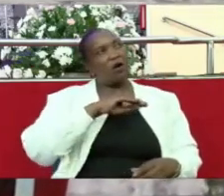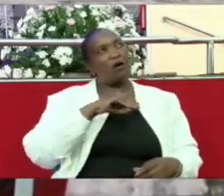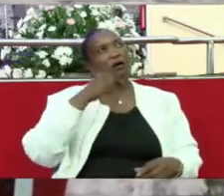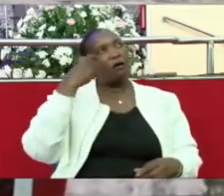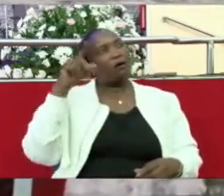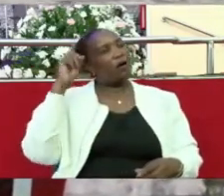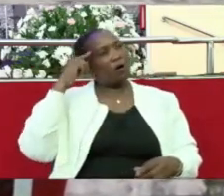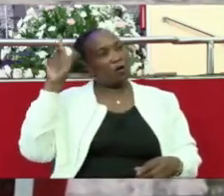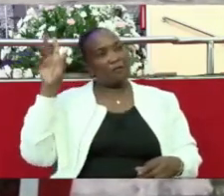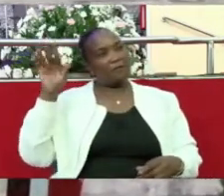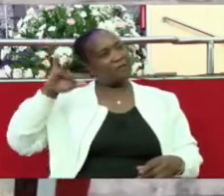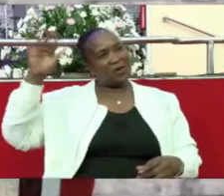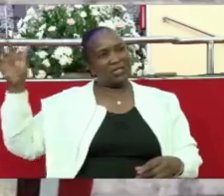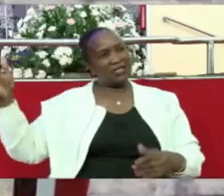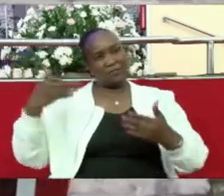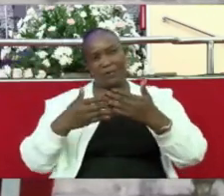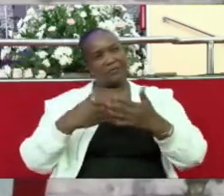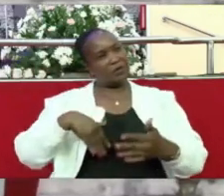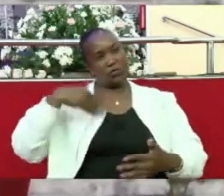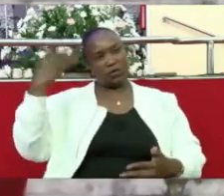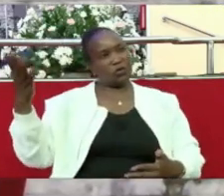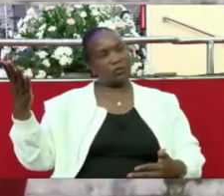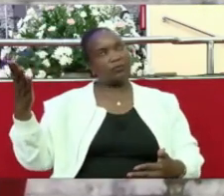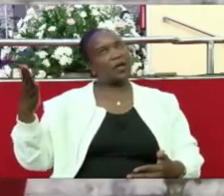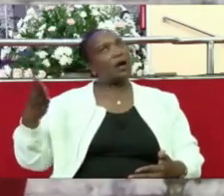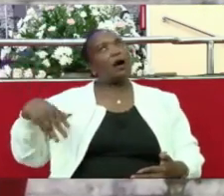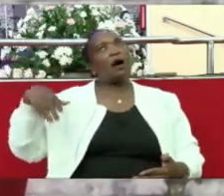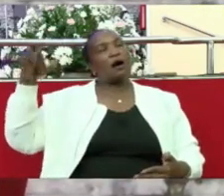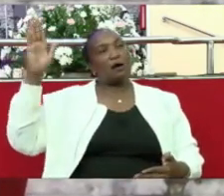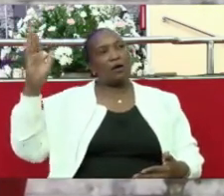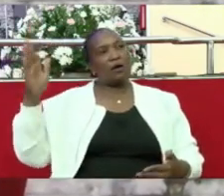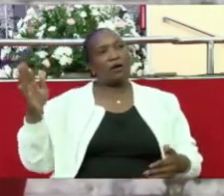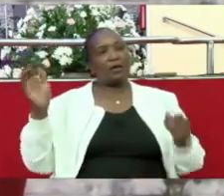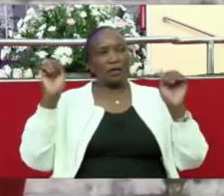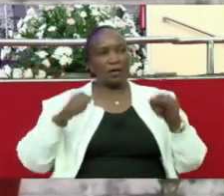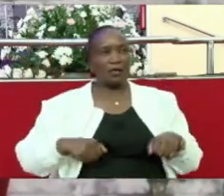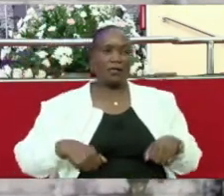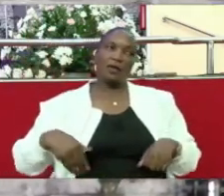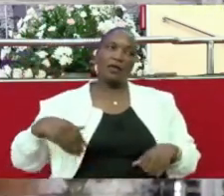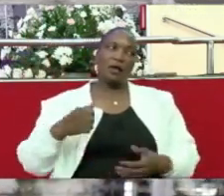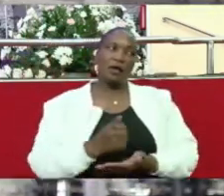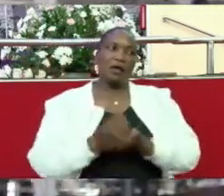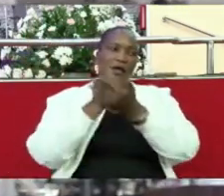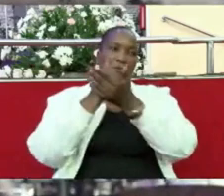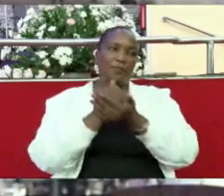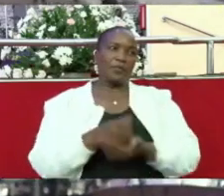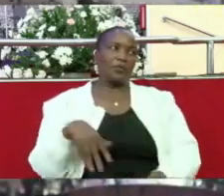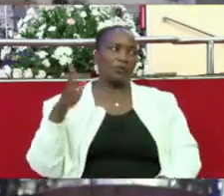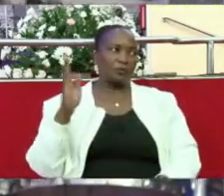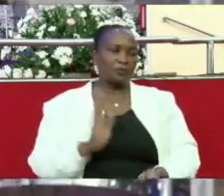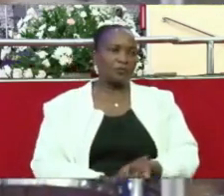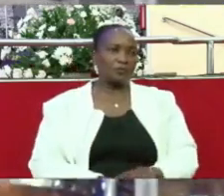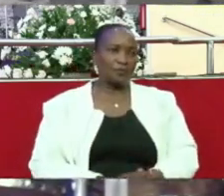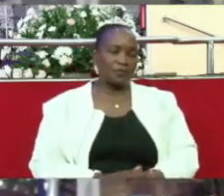defender. God can come through. Father, we ask this morning that